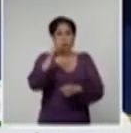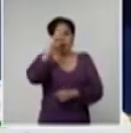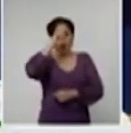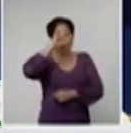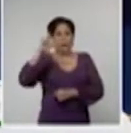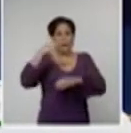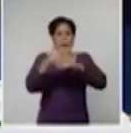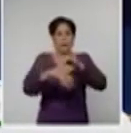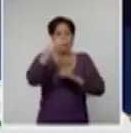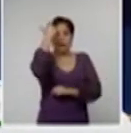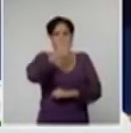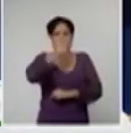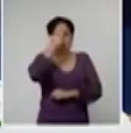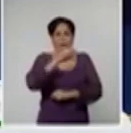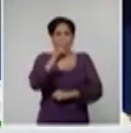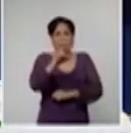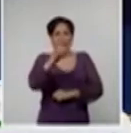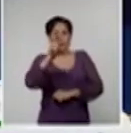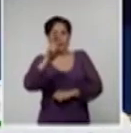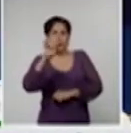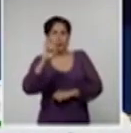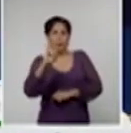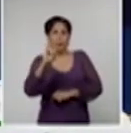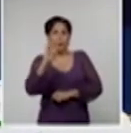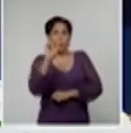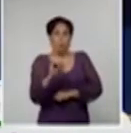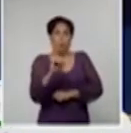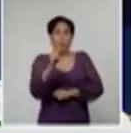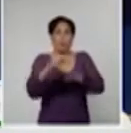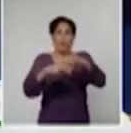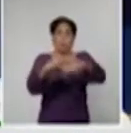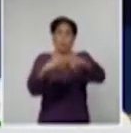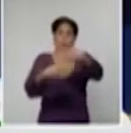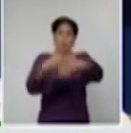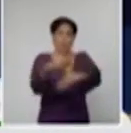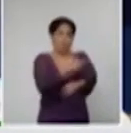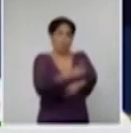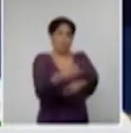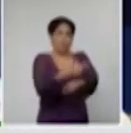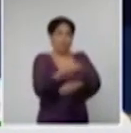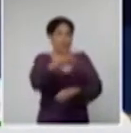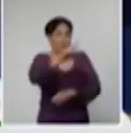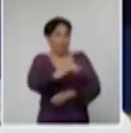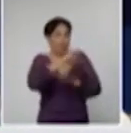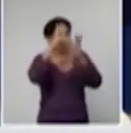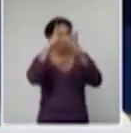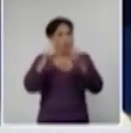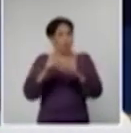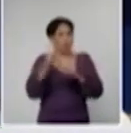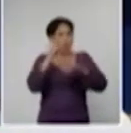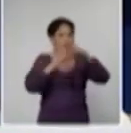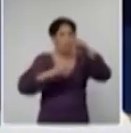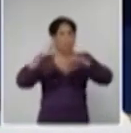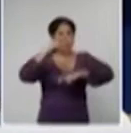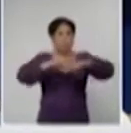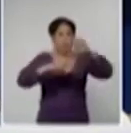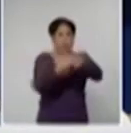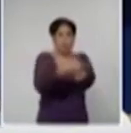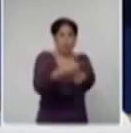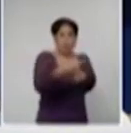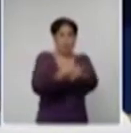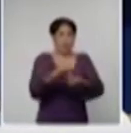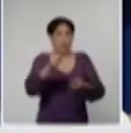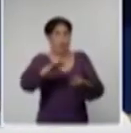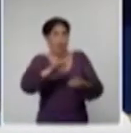positive for COVID-19 and SARS-CoV-2. 7 cases.